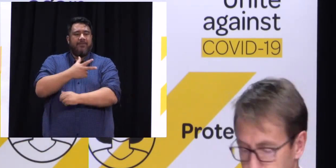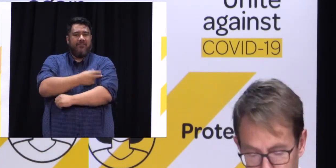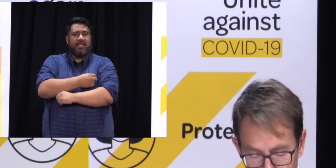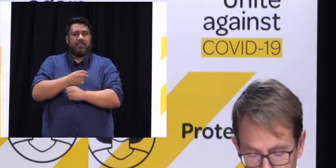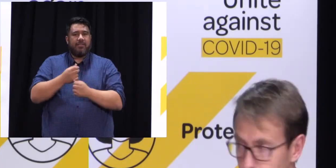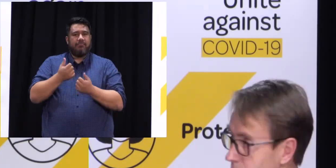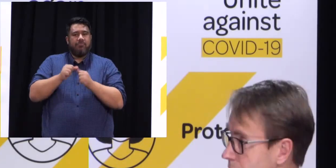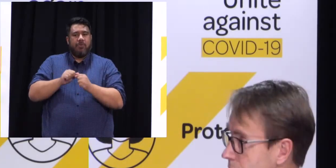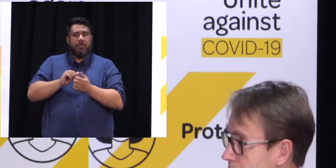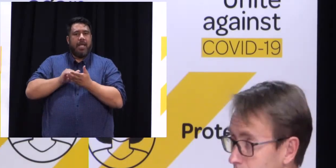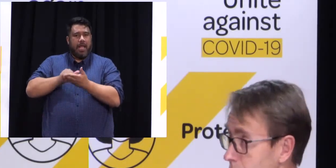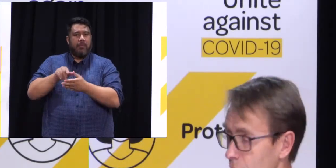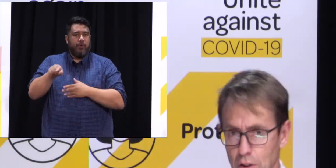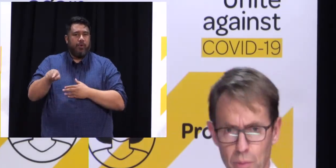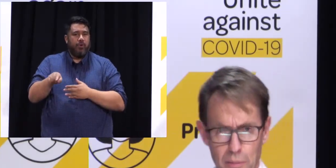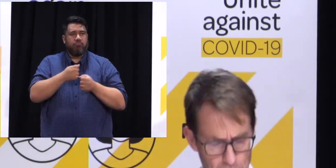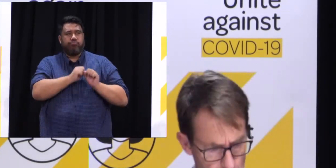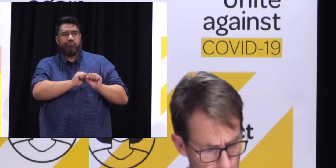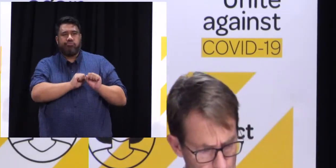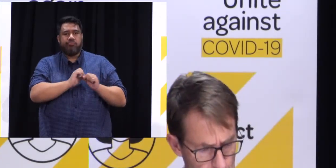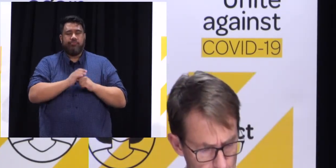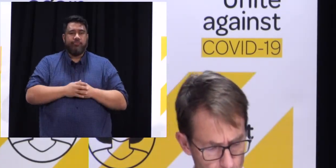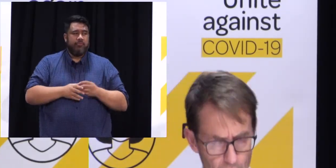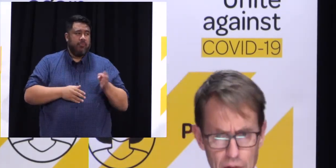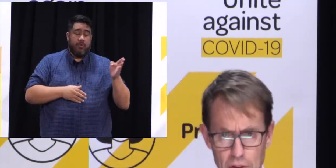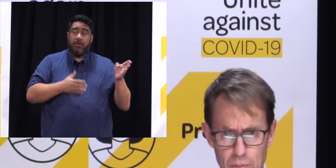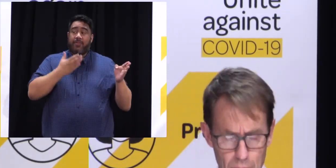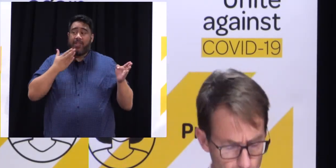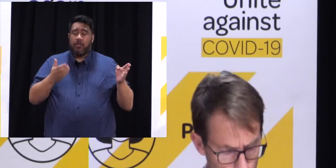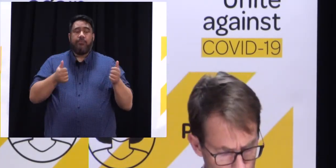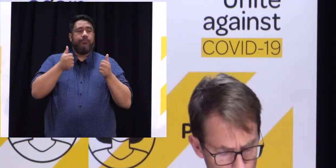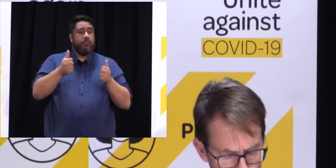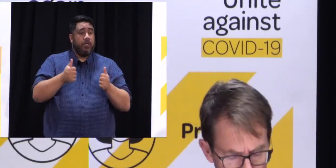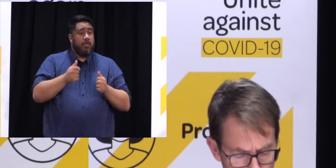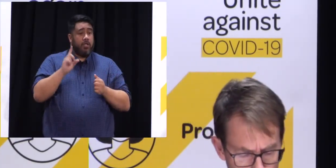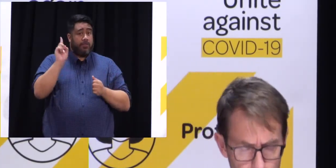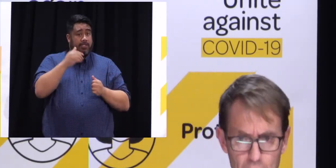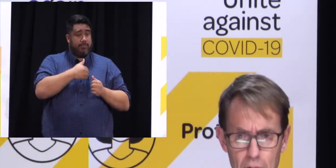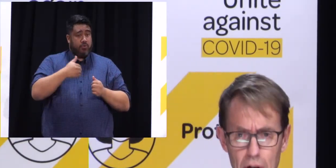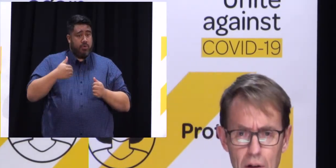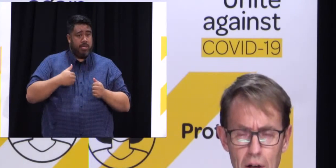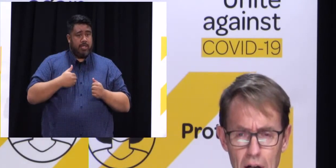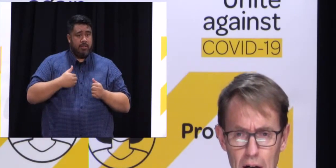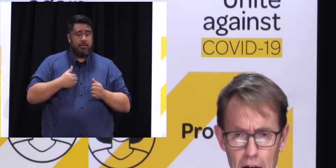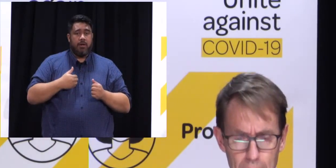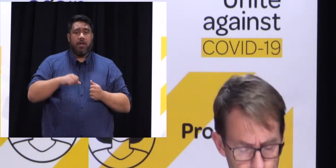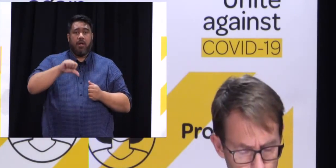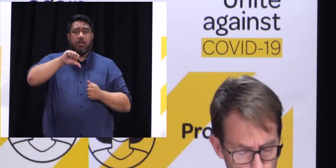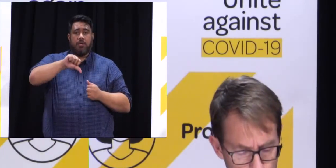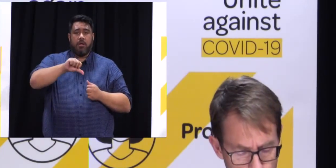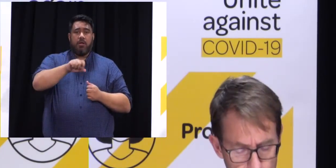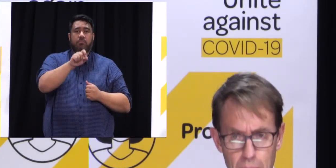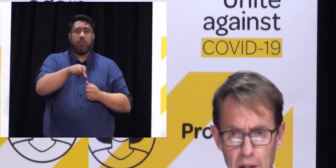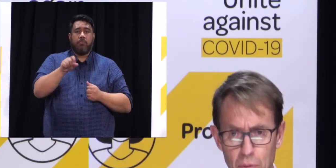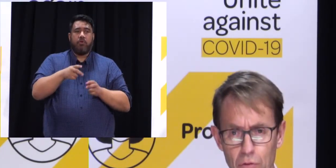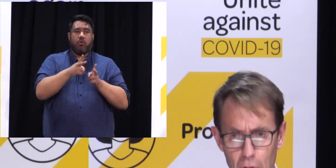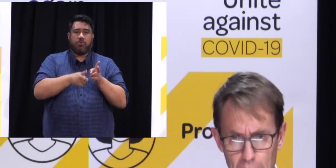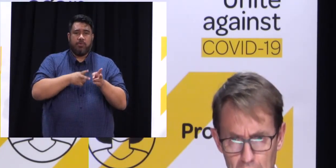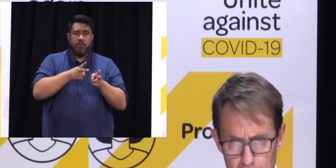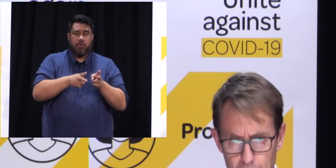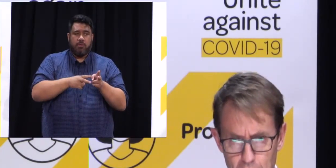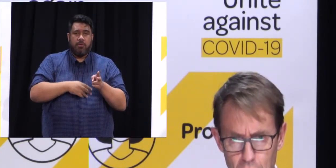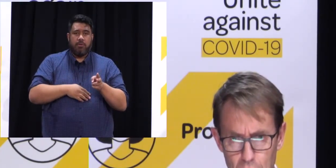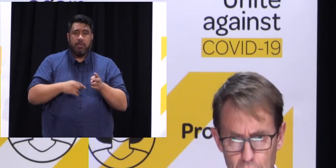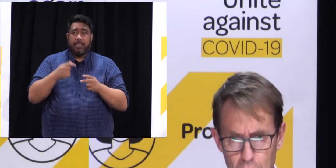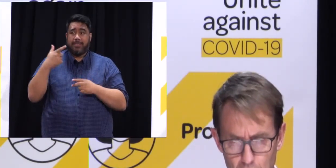possible chain of transmission. Thanks, Prime Minister. So as at 9 this morning, we had there are 7 people from